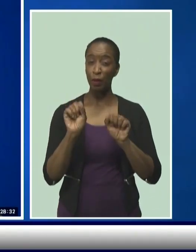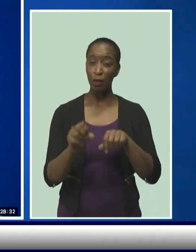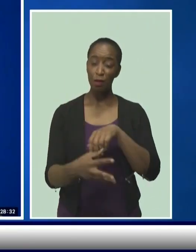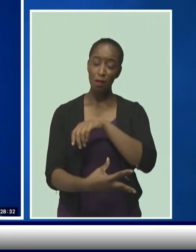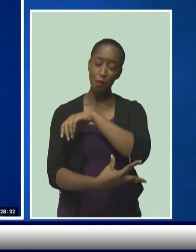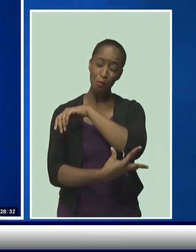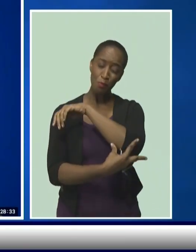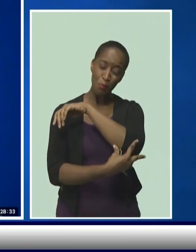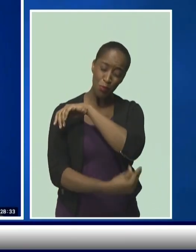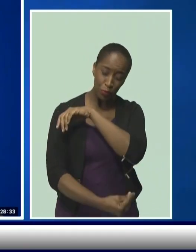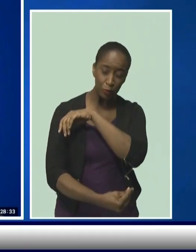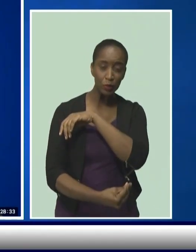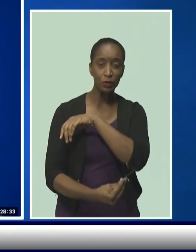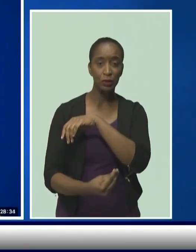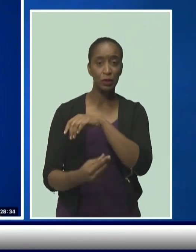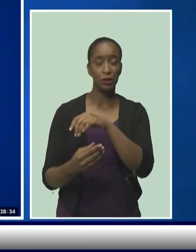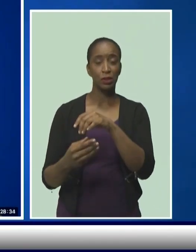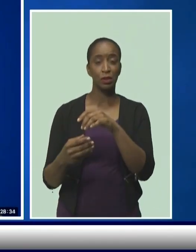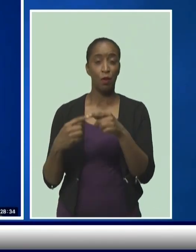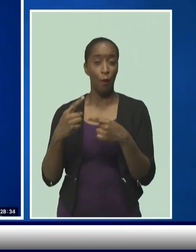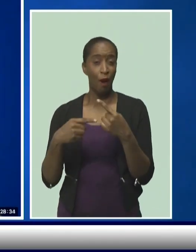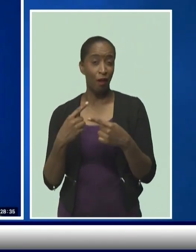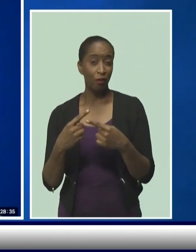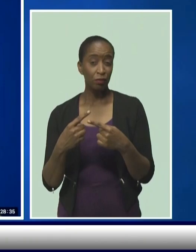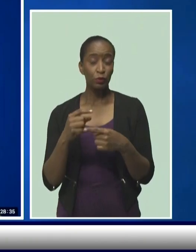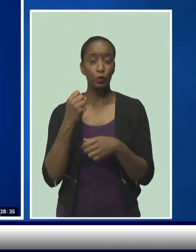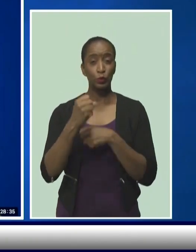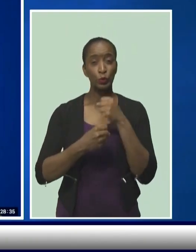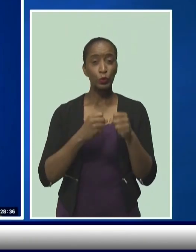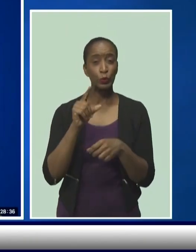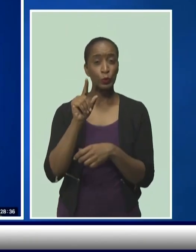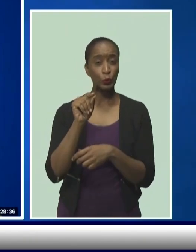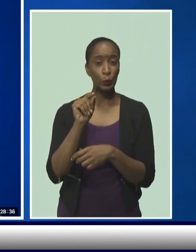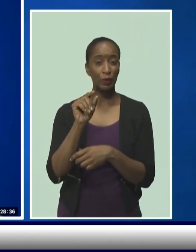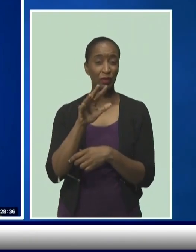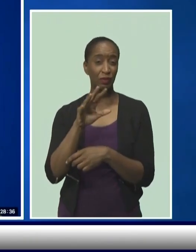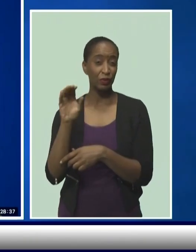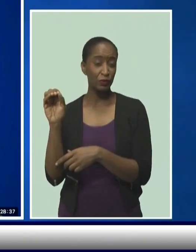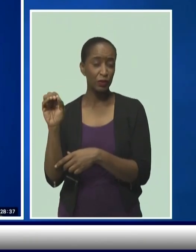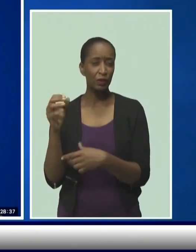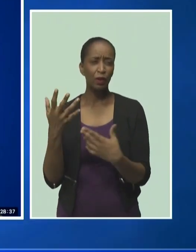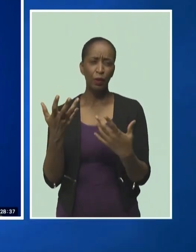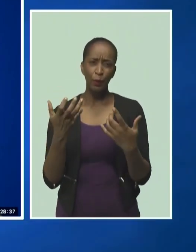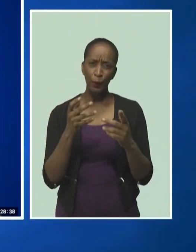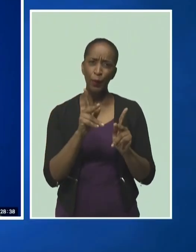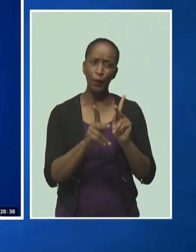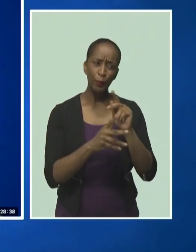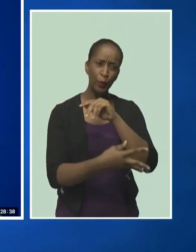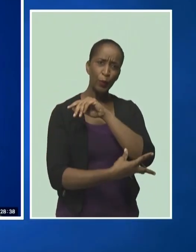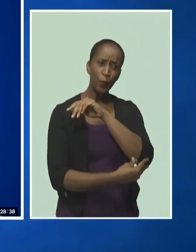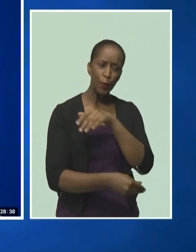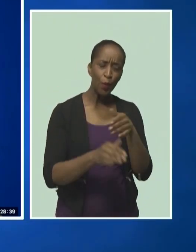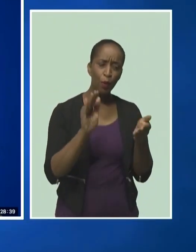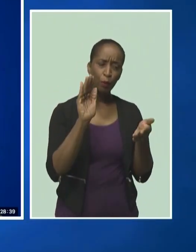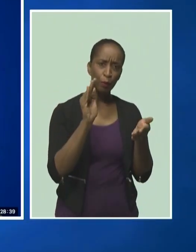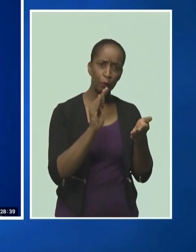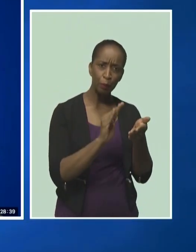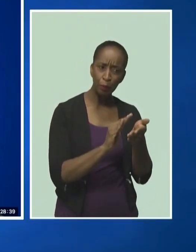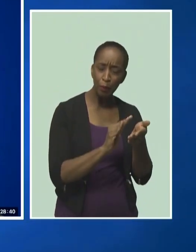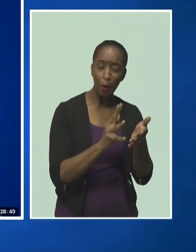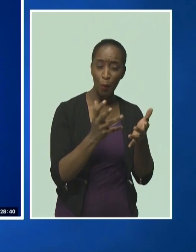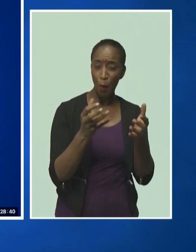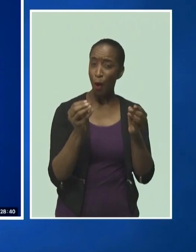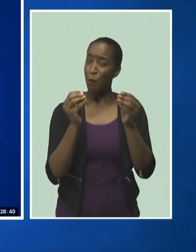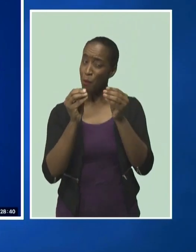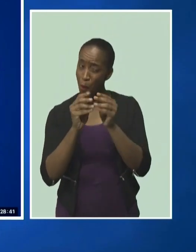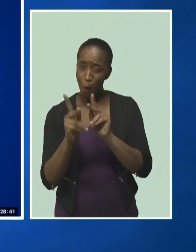year 2050. Now, we're supposed to be reducing poverty, not adding people to the poverty statistics. We need meaningful